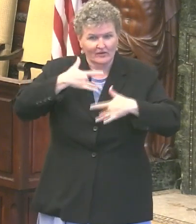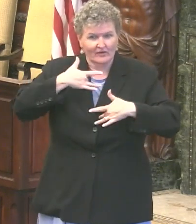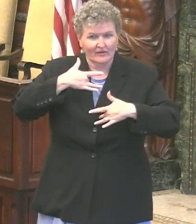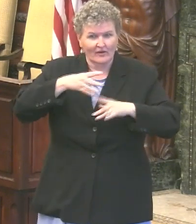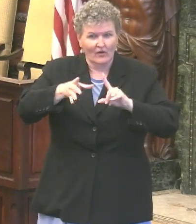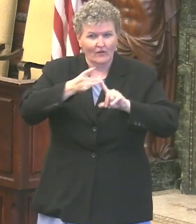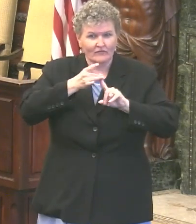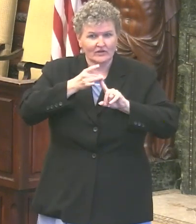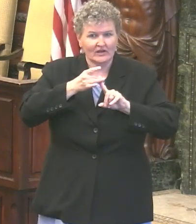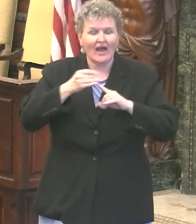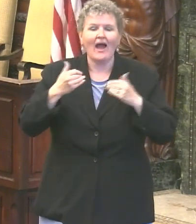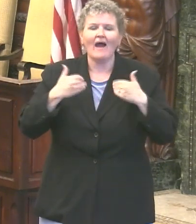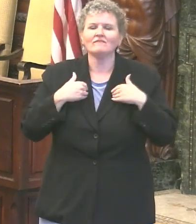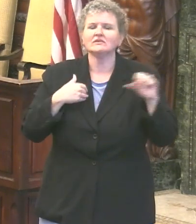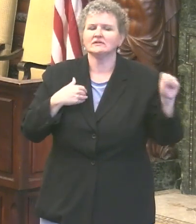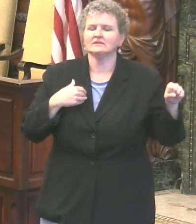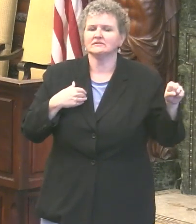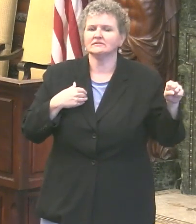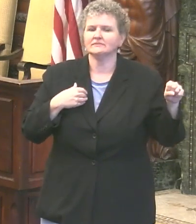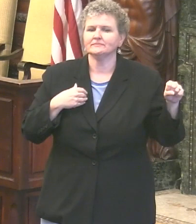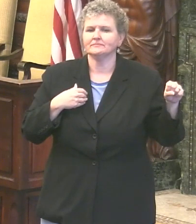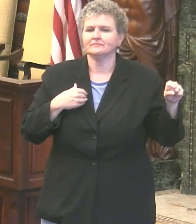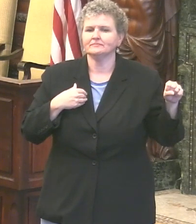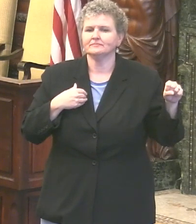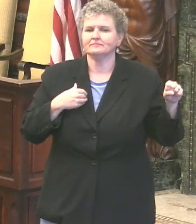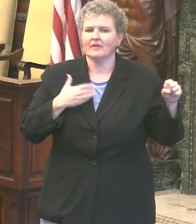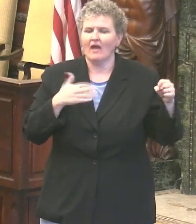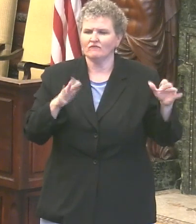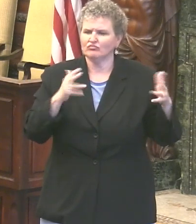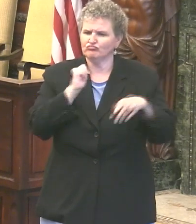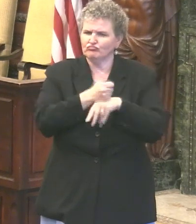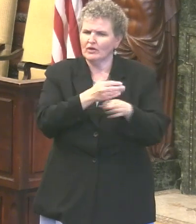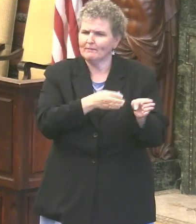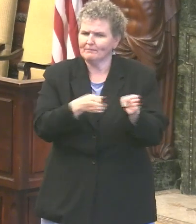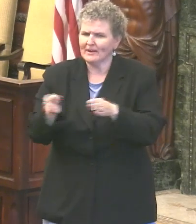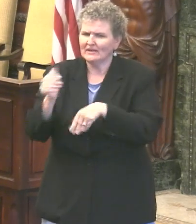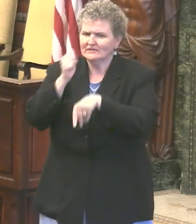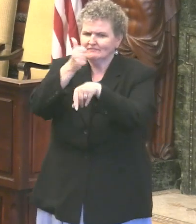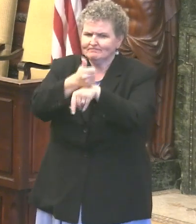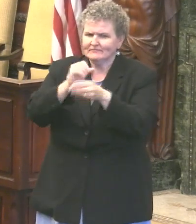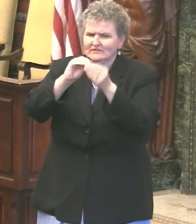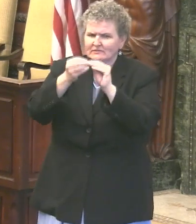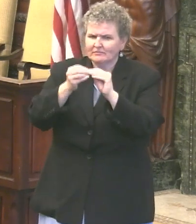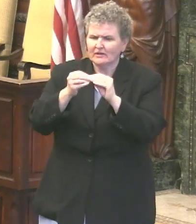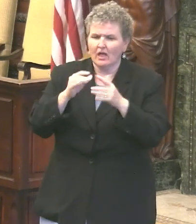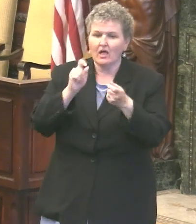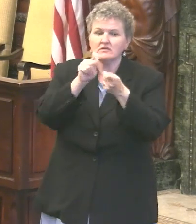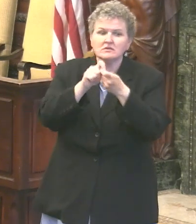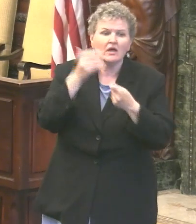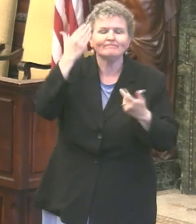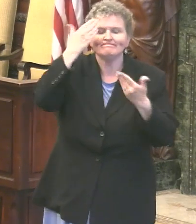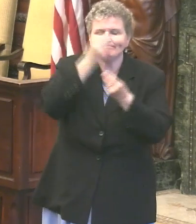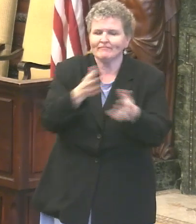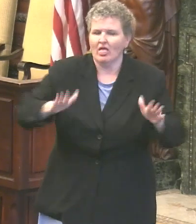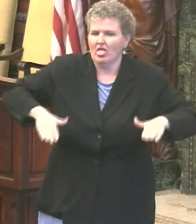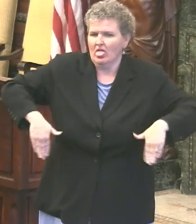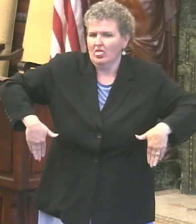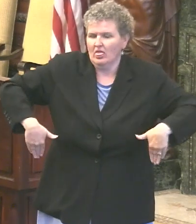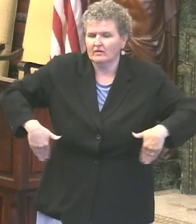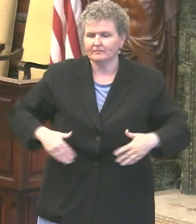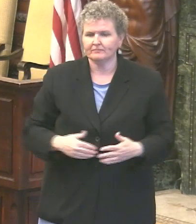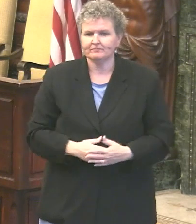There is. I'm not sure how much is details been written down, but certainly we've had the school's planning around that. We are planning